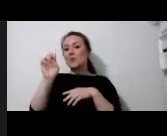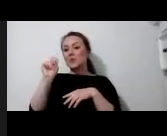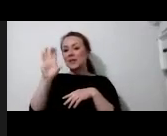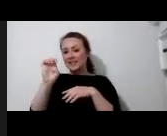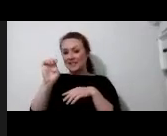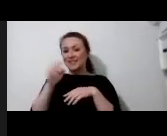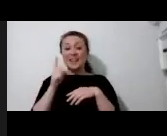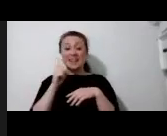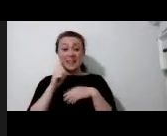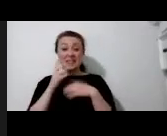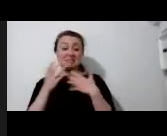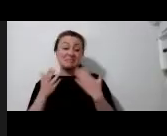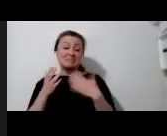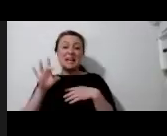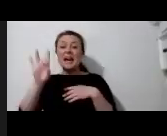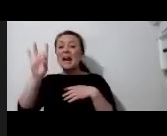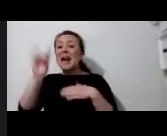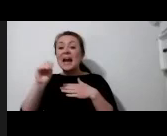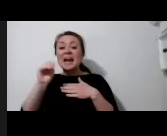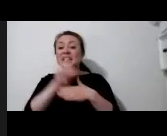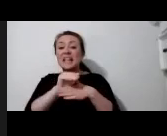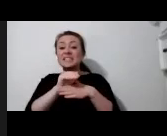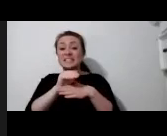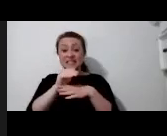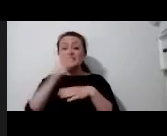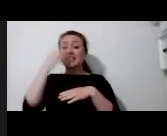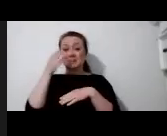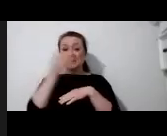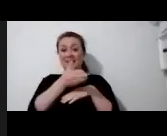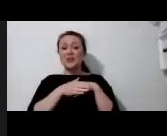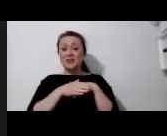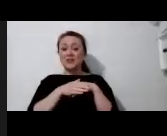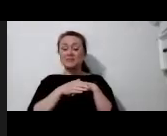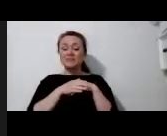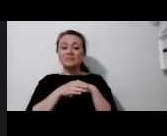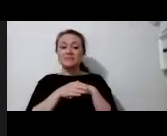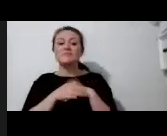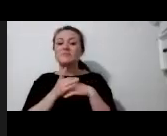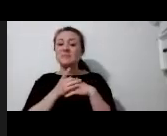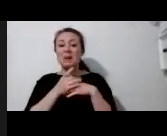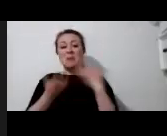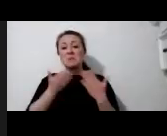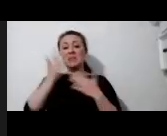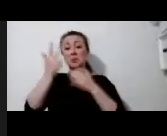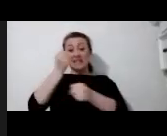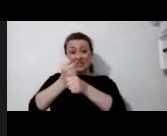80, maybe I've stayed 80 nights at the guest house in 3 years. Next